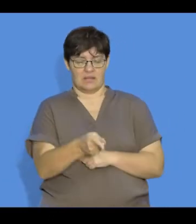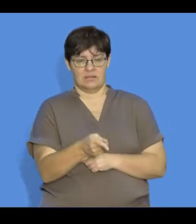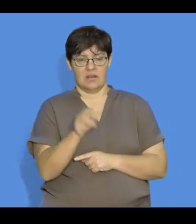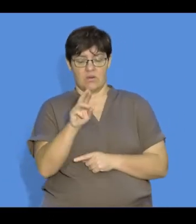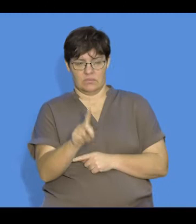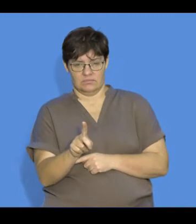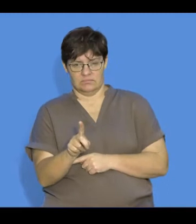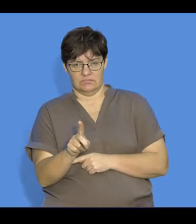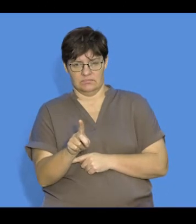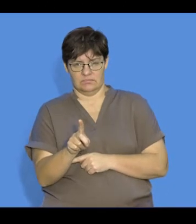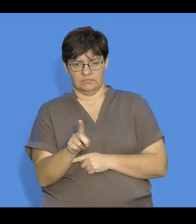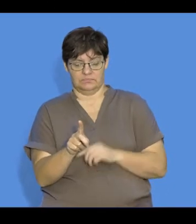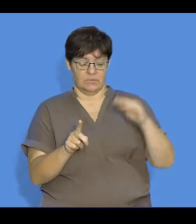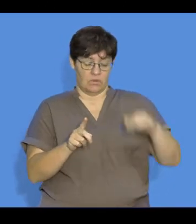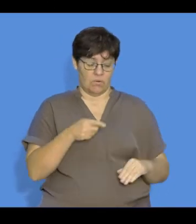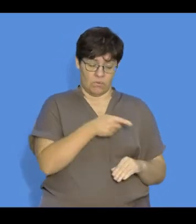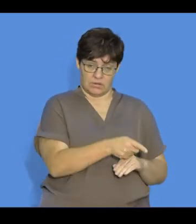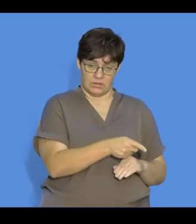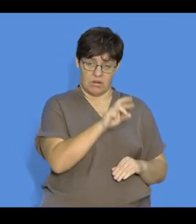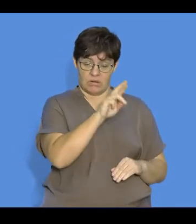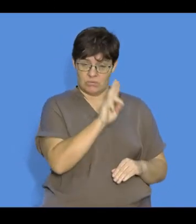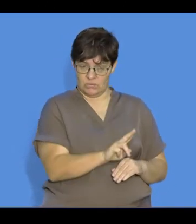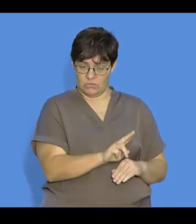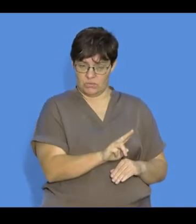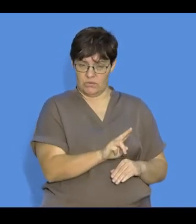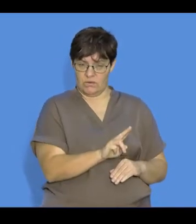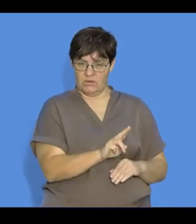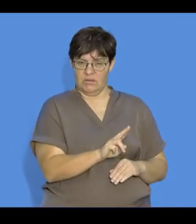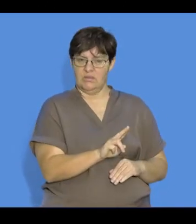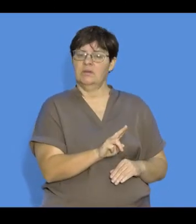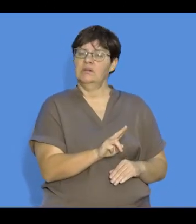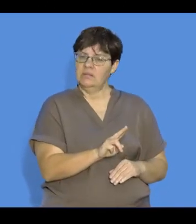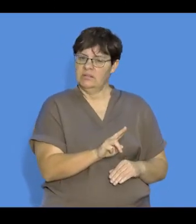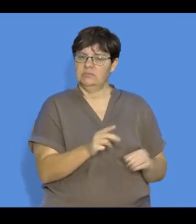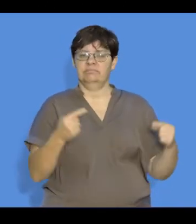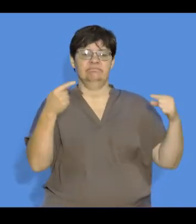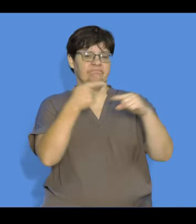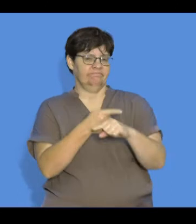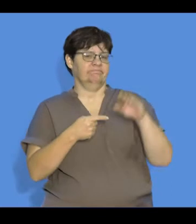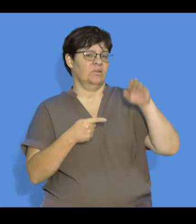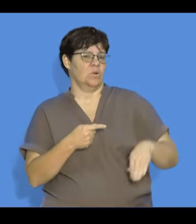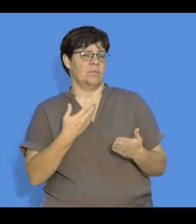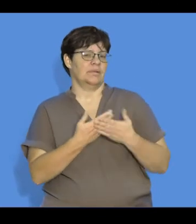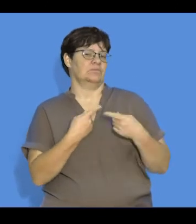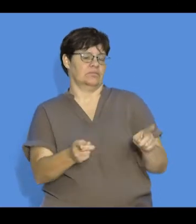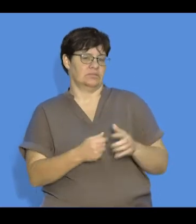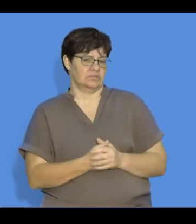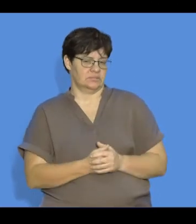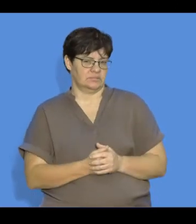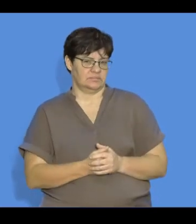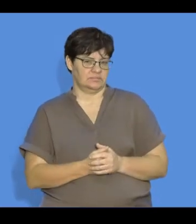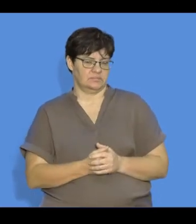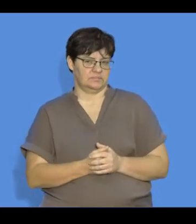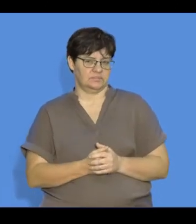across R1, and correspondingly, the lower resistance of R2, there will be a correspondingly lower potential